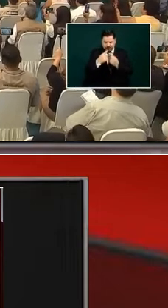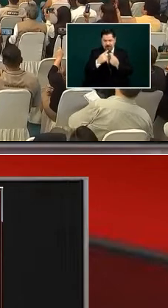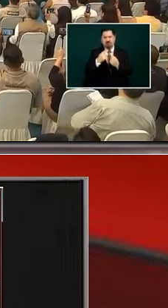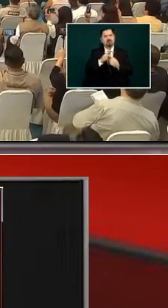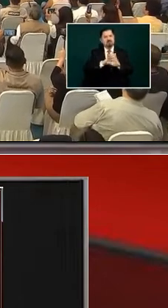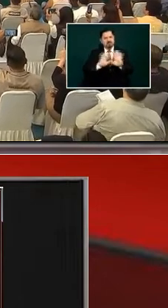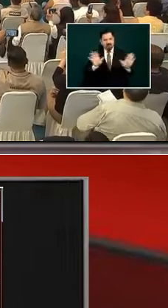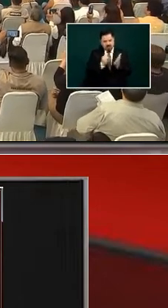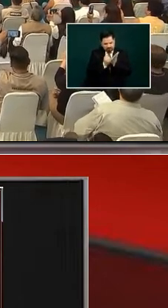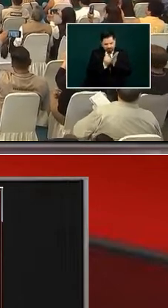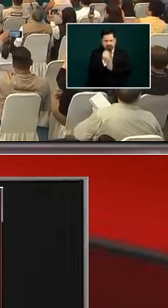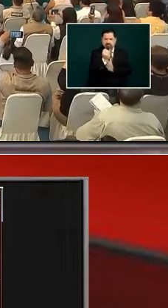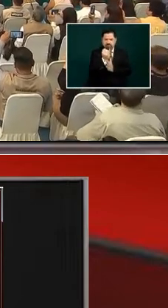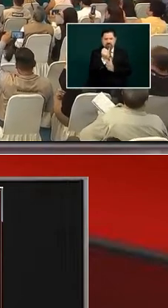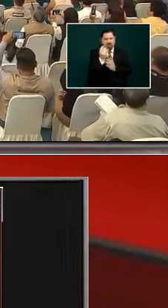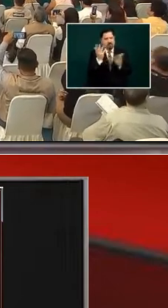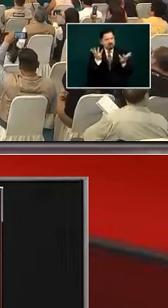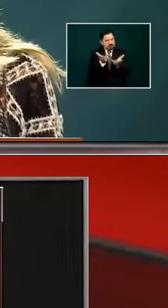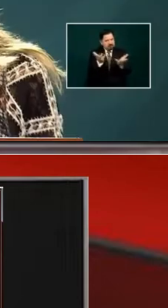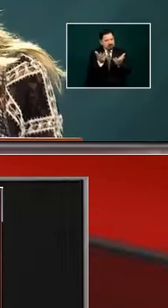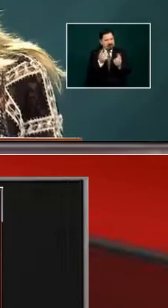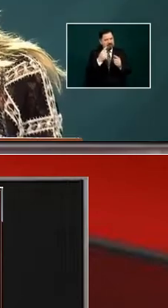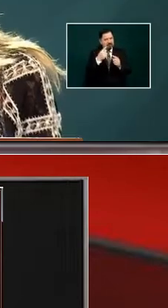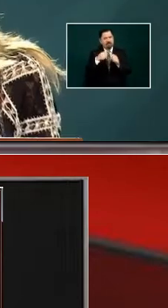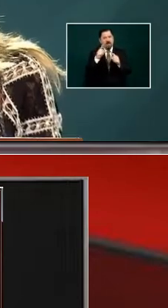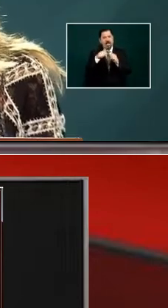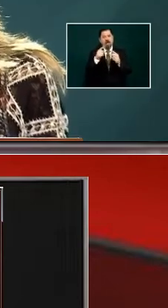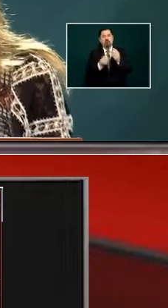to establish